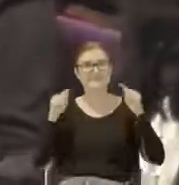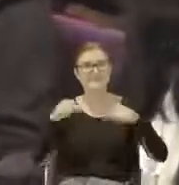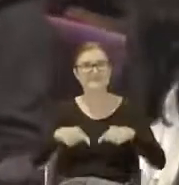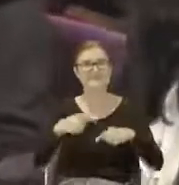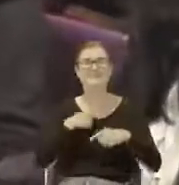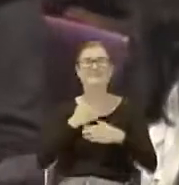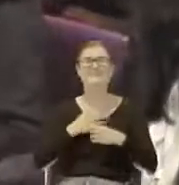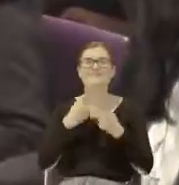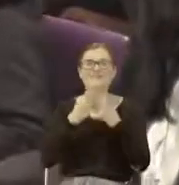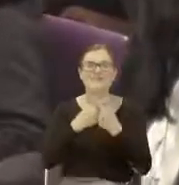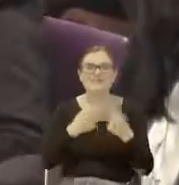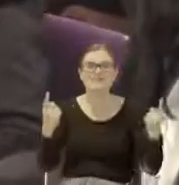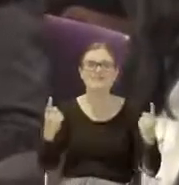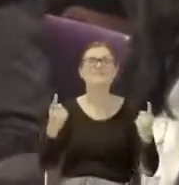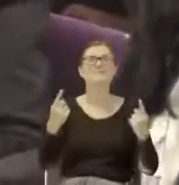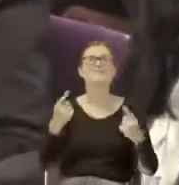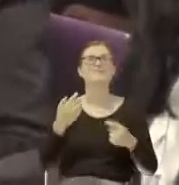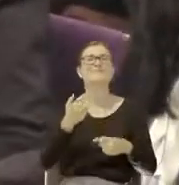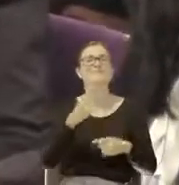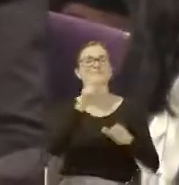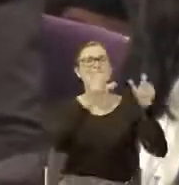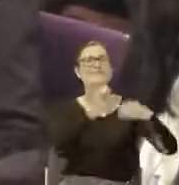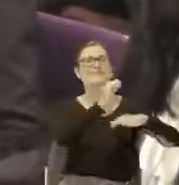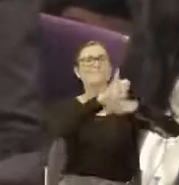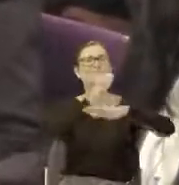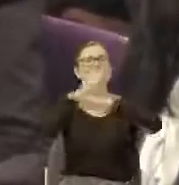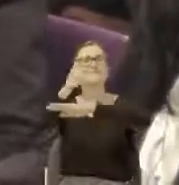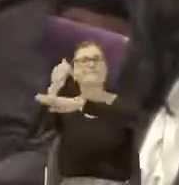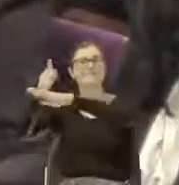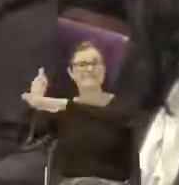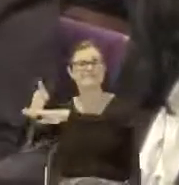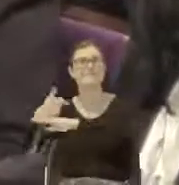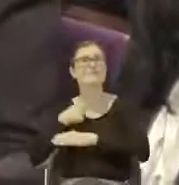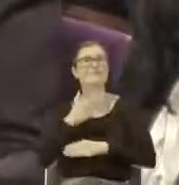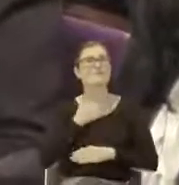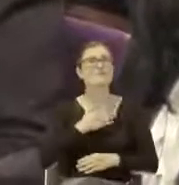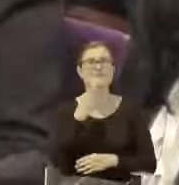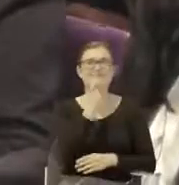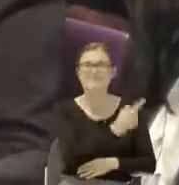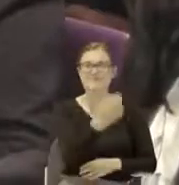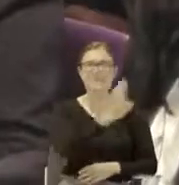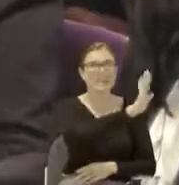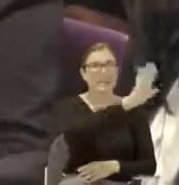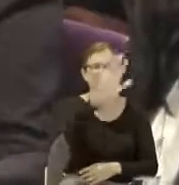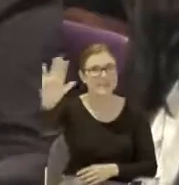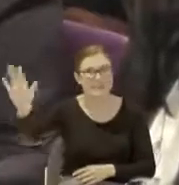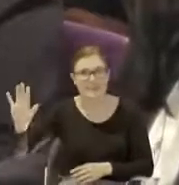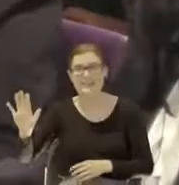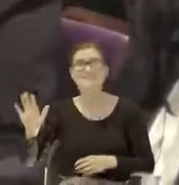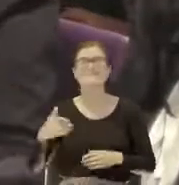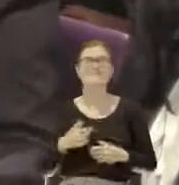else. Maybe I must join my colleague who said all protocols observed.